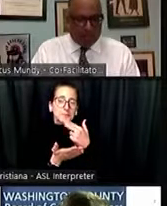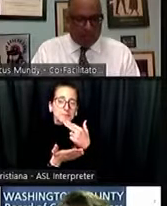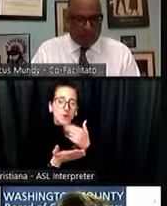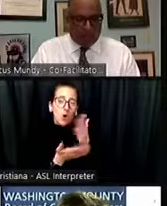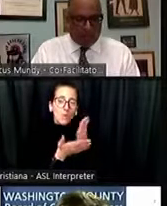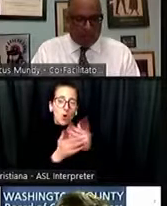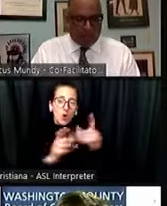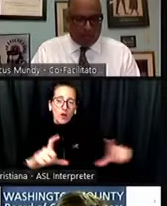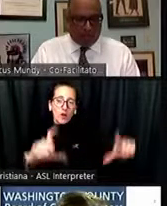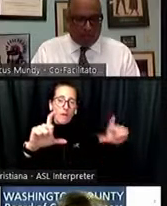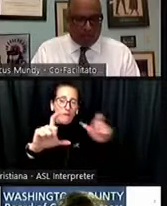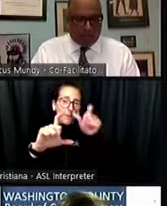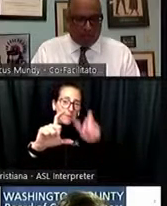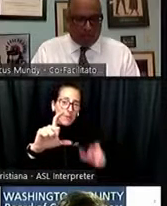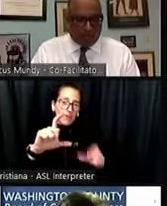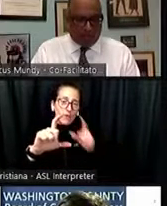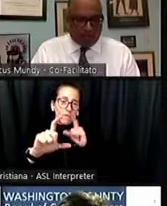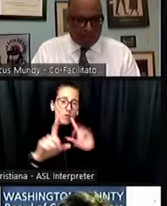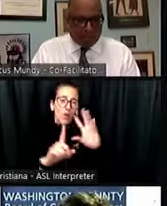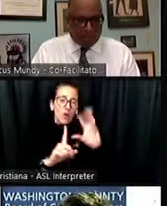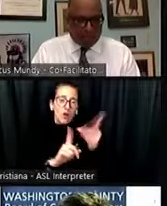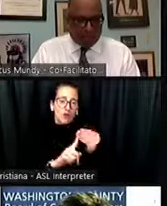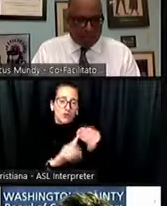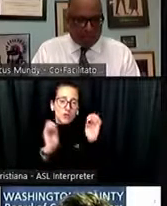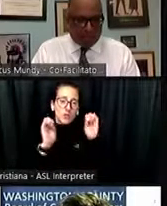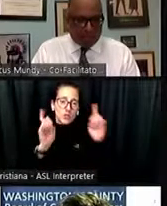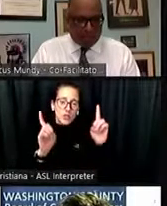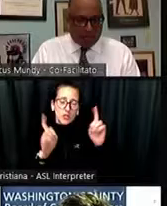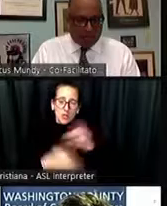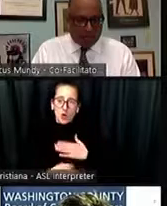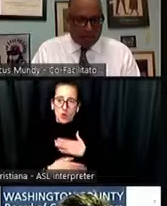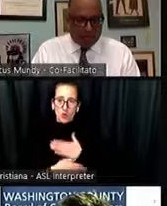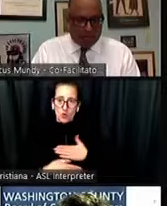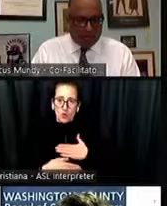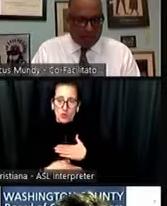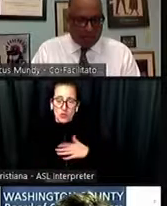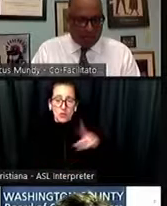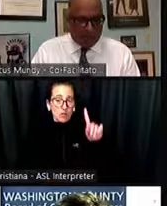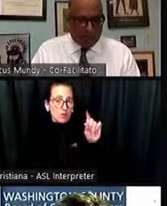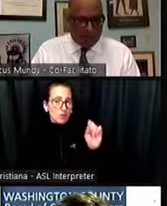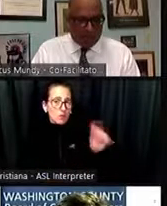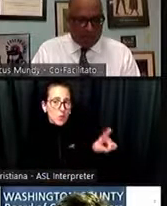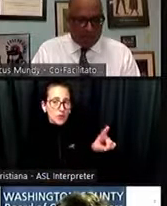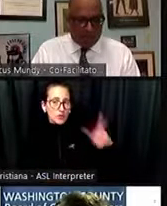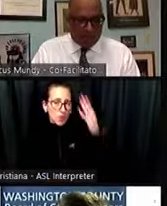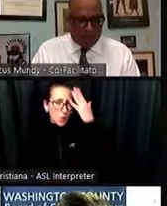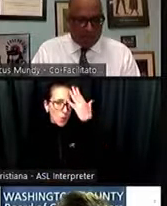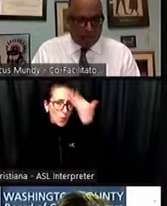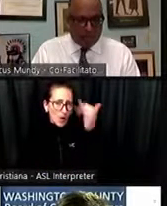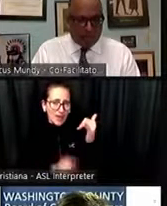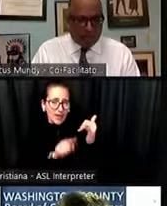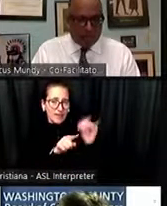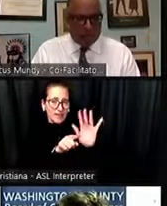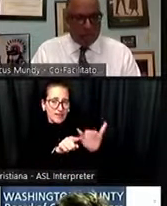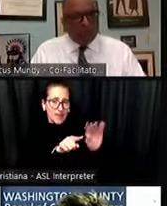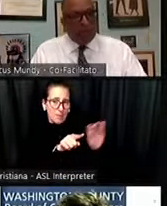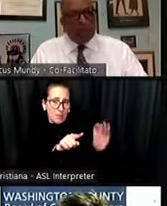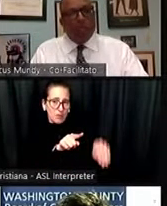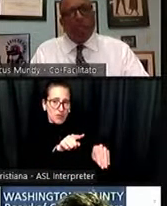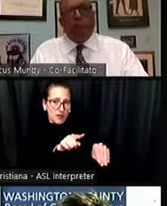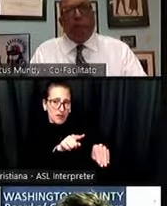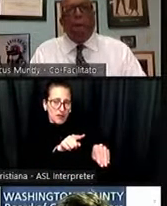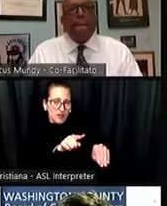recreation. And so there's questions about why is that funding amount